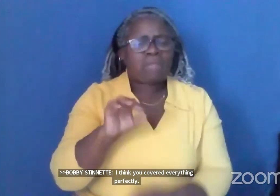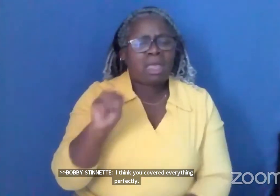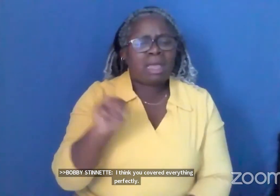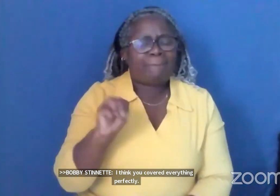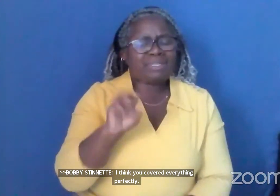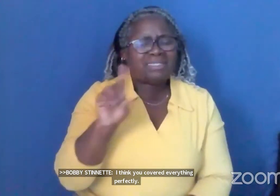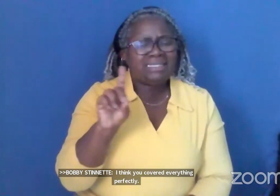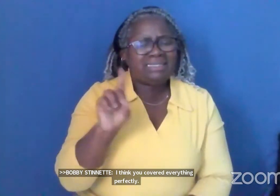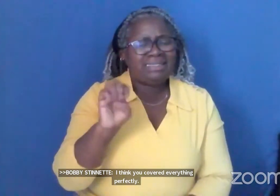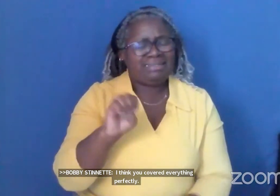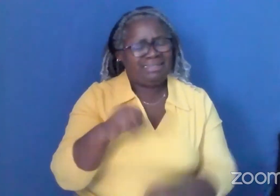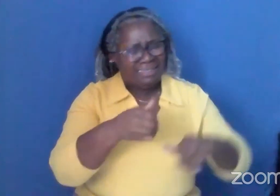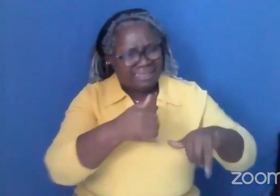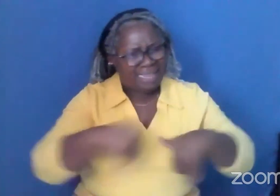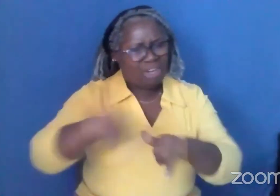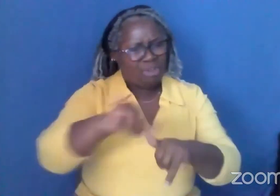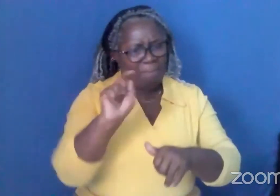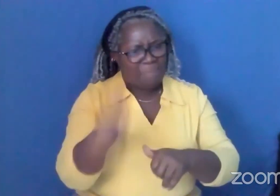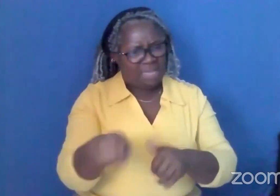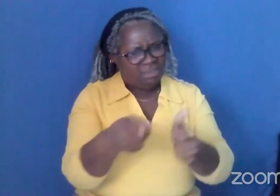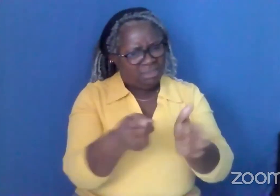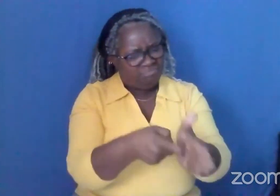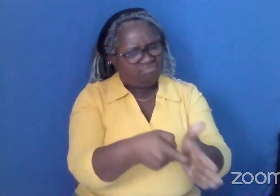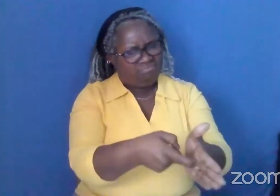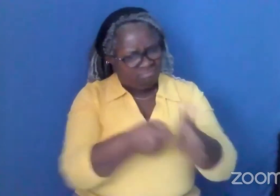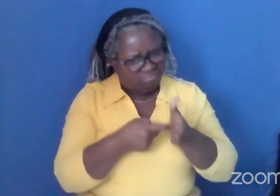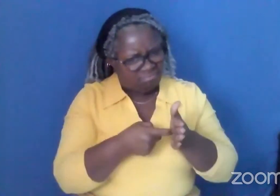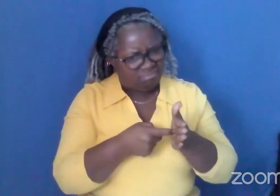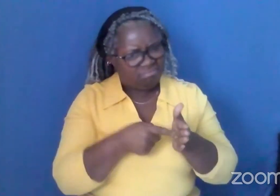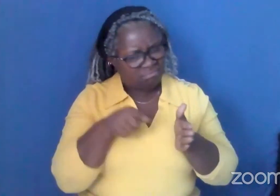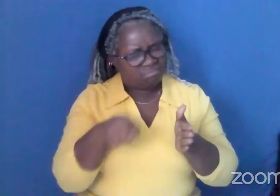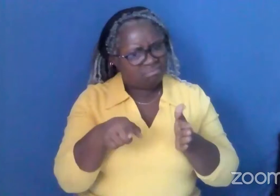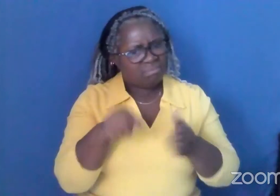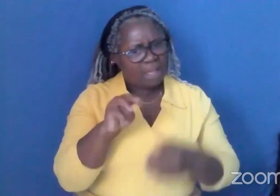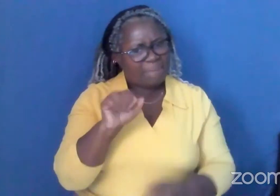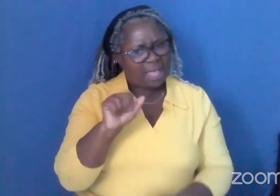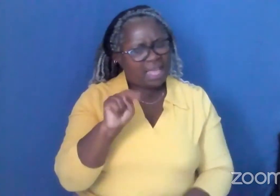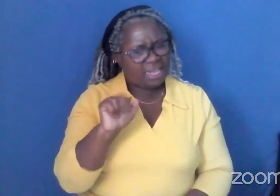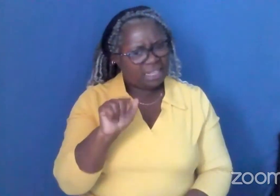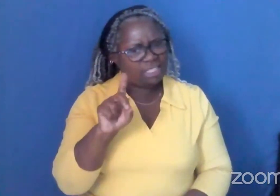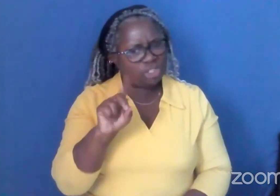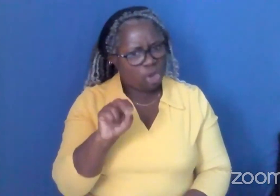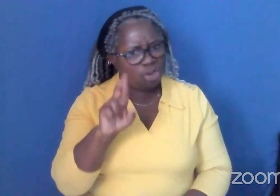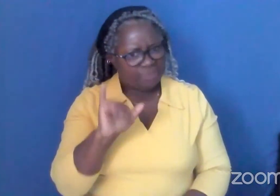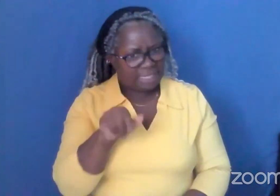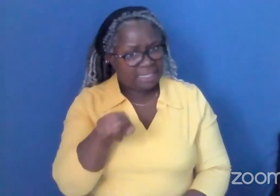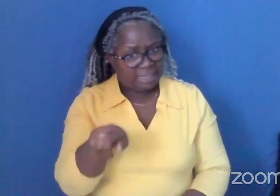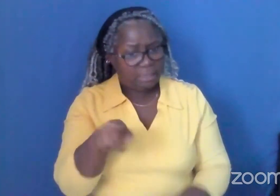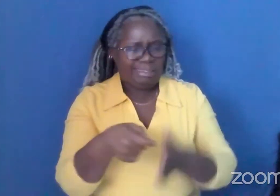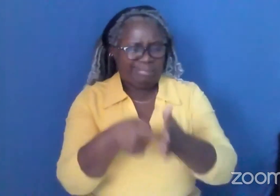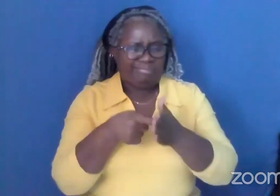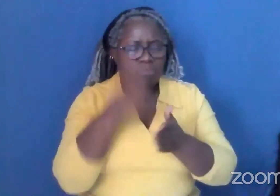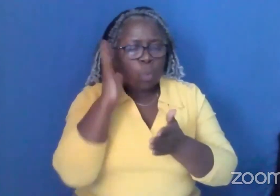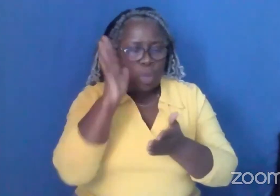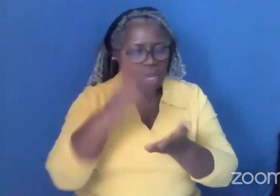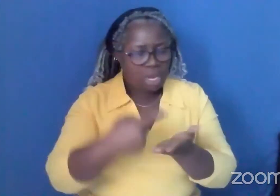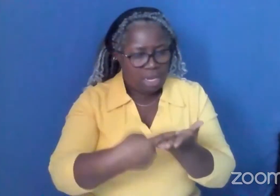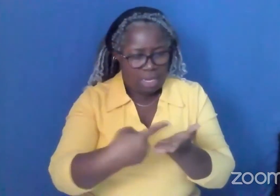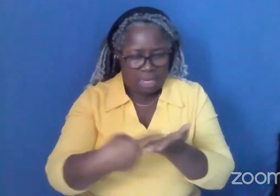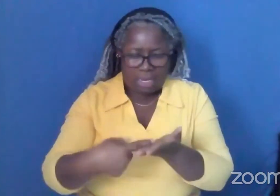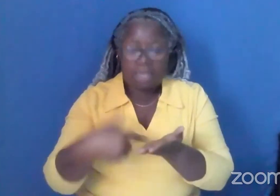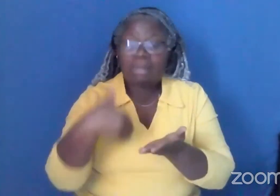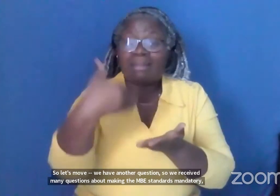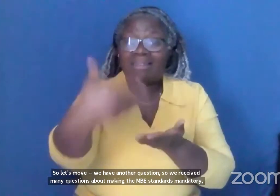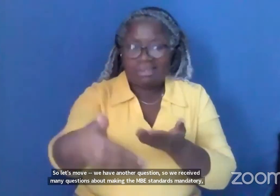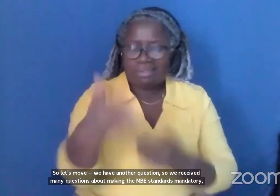next presenter, that's going to be covered with our next presentation. So I just wanted to make note of that. But we also have a